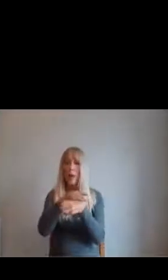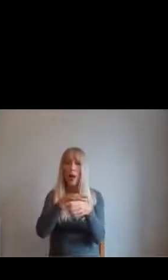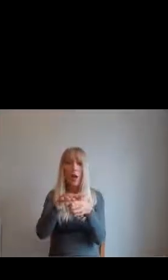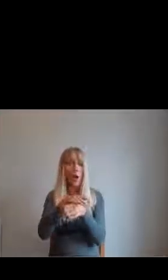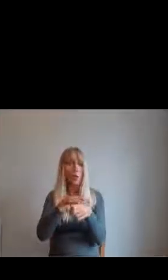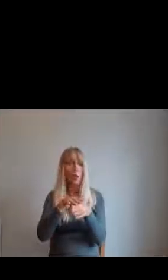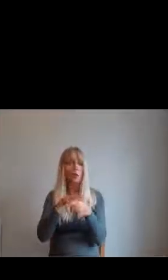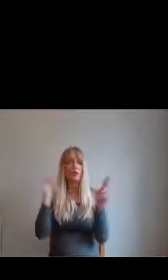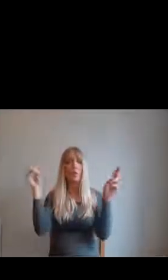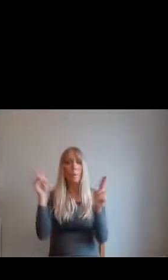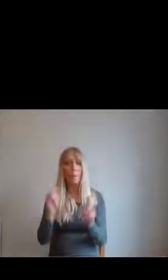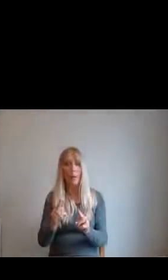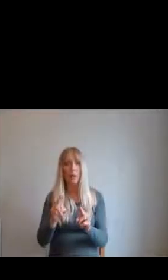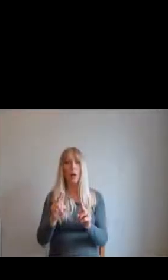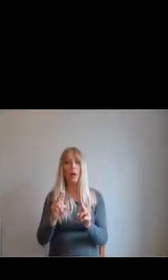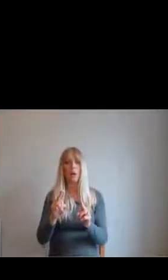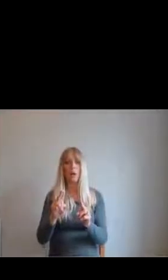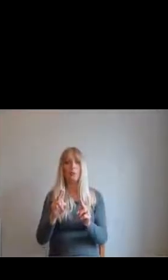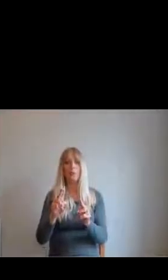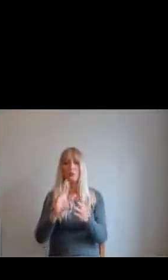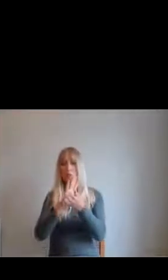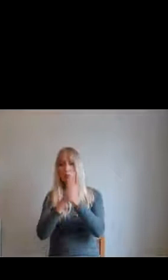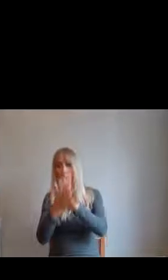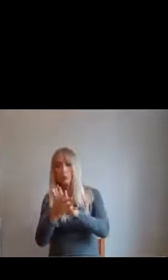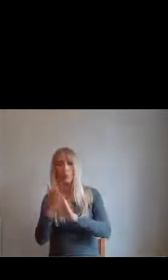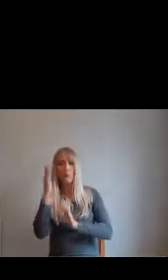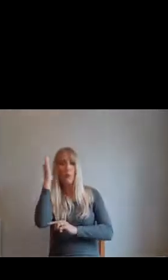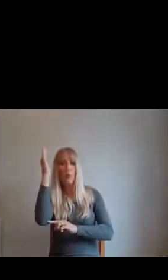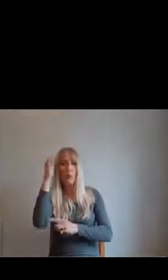to minimise the reduction in woodland compensation.